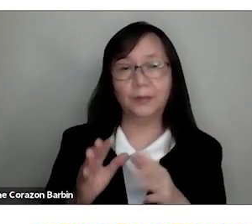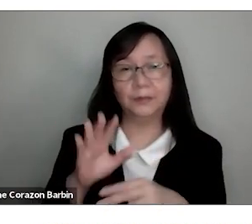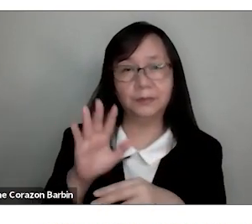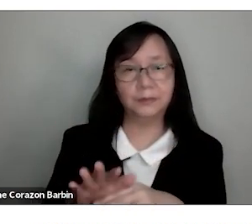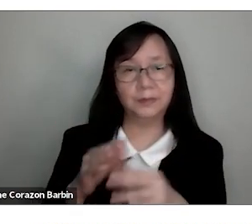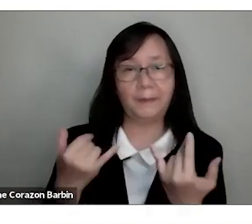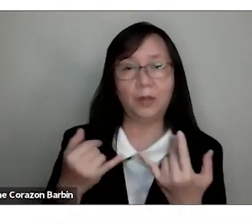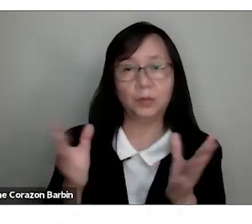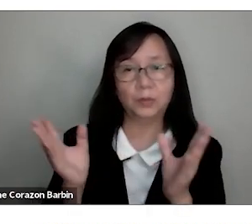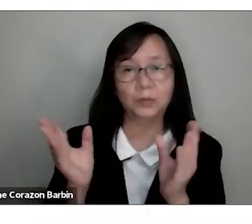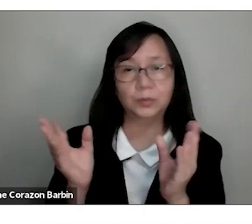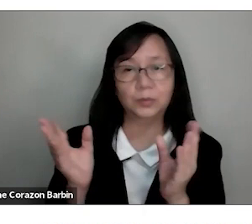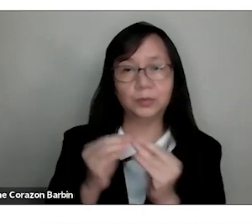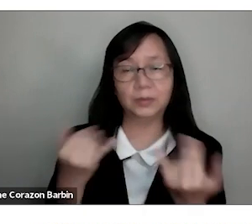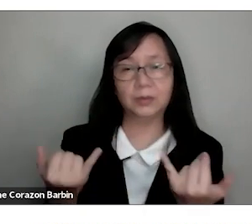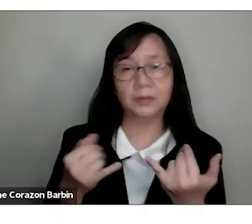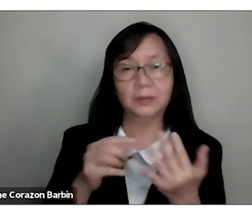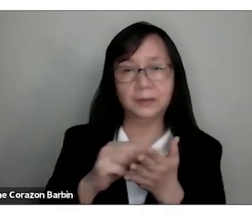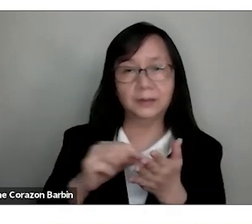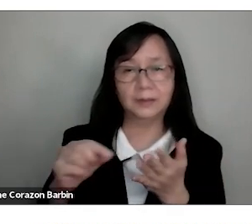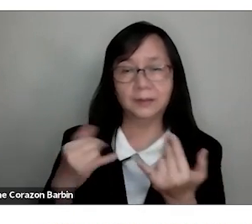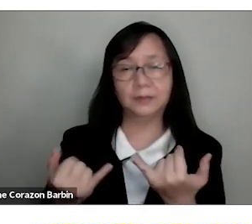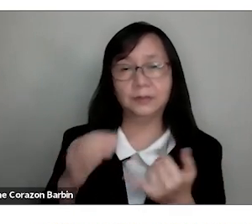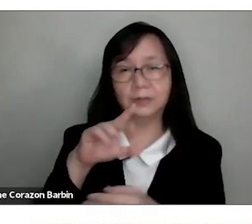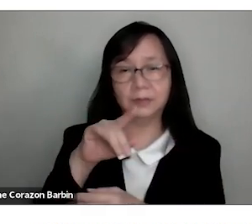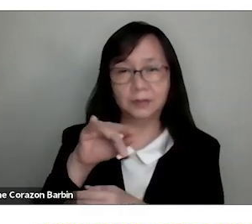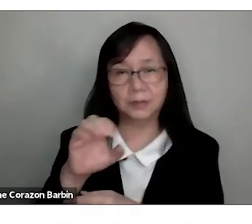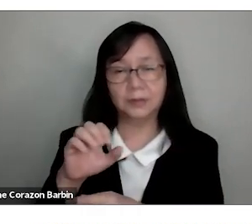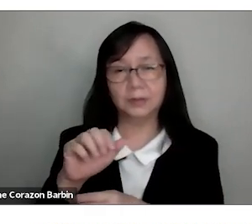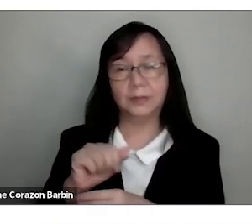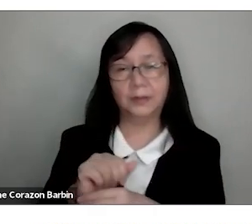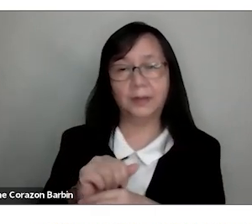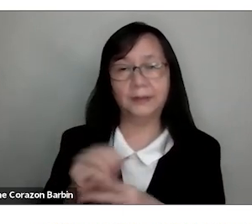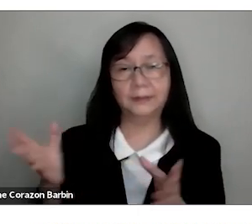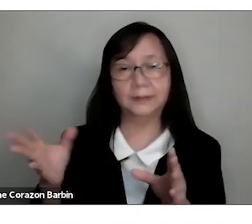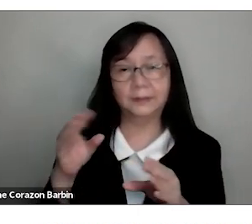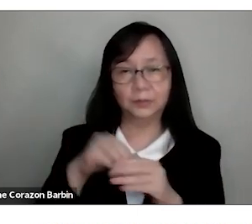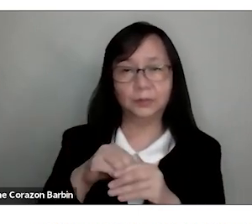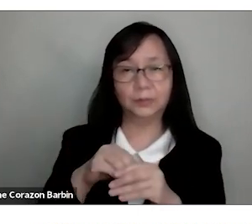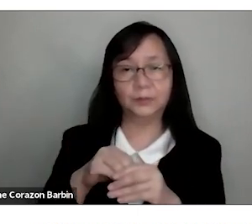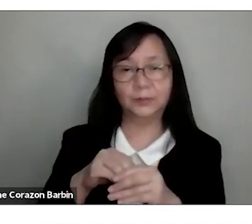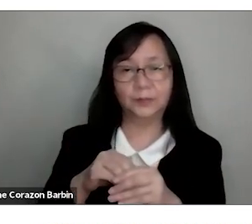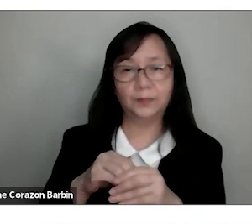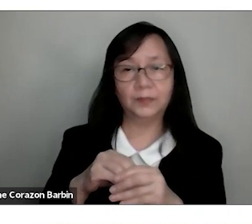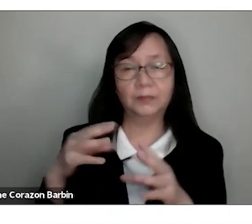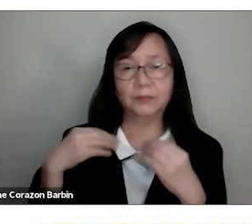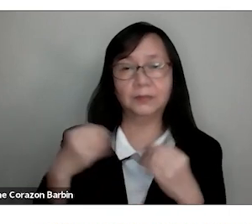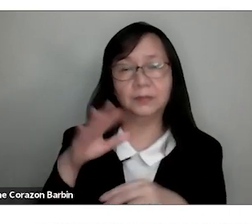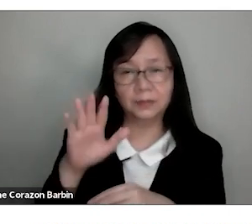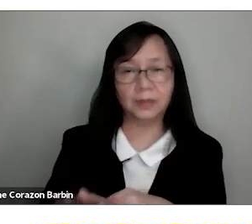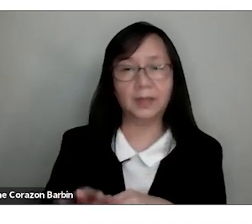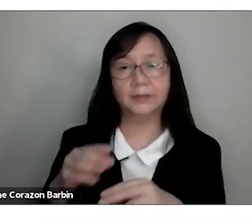the consultation and a draft RPA COEA, including the unofficial child friendly version of the